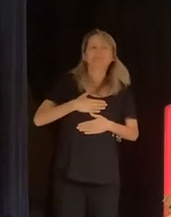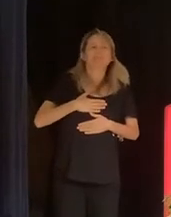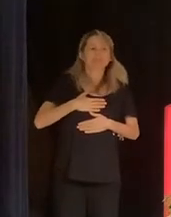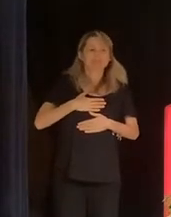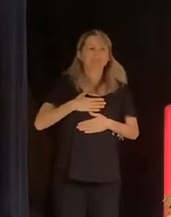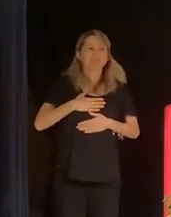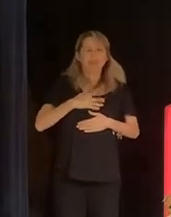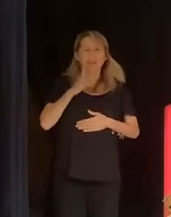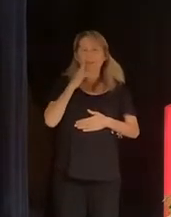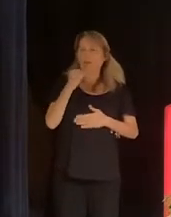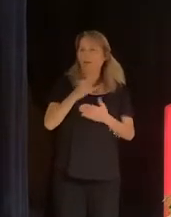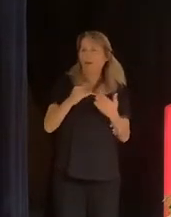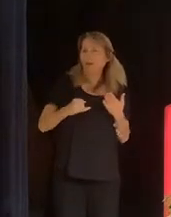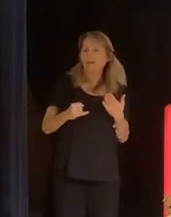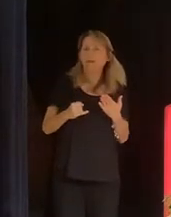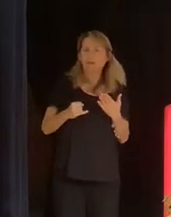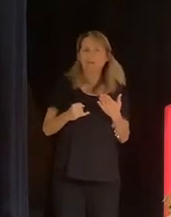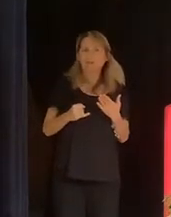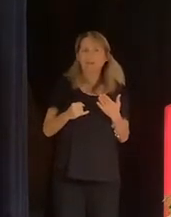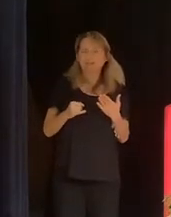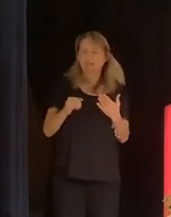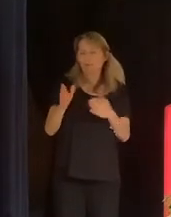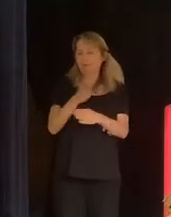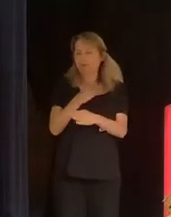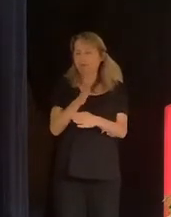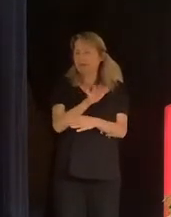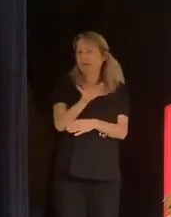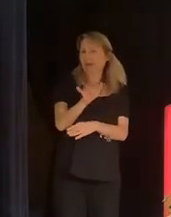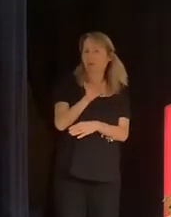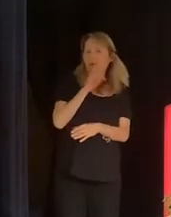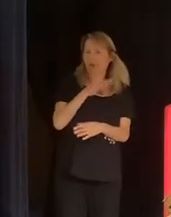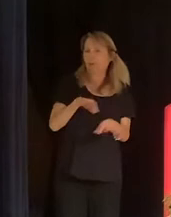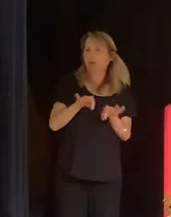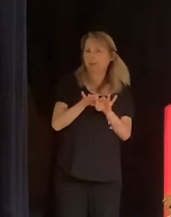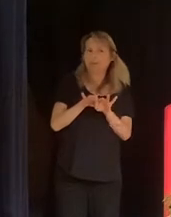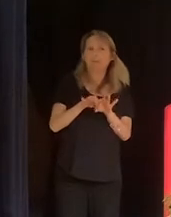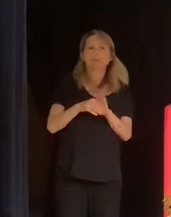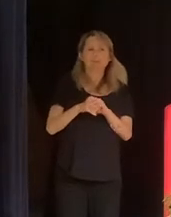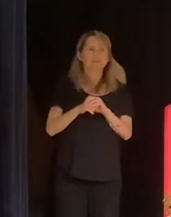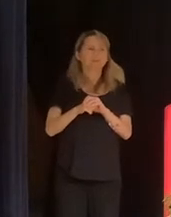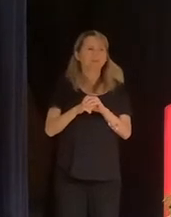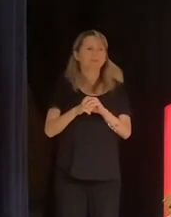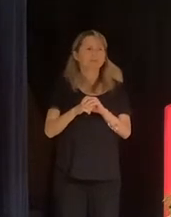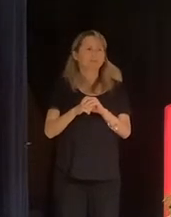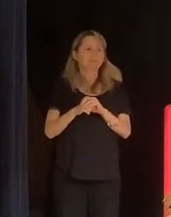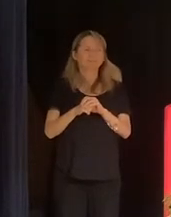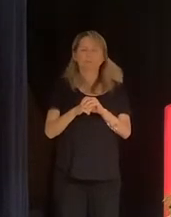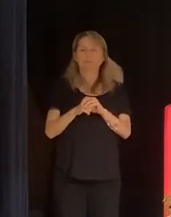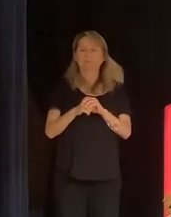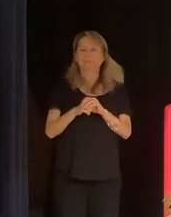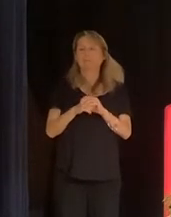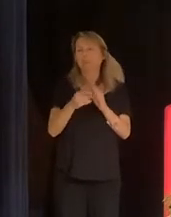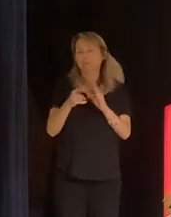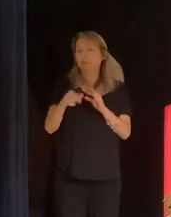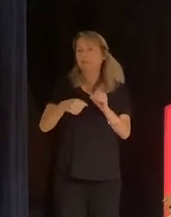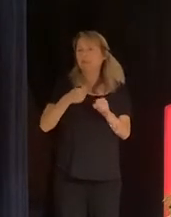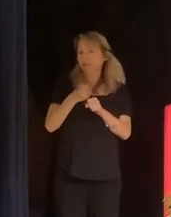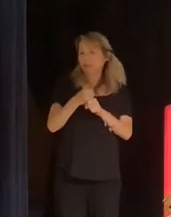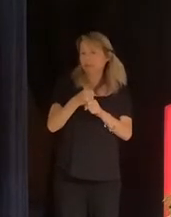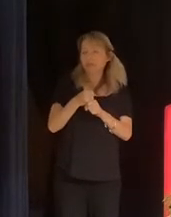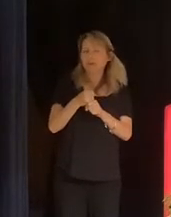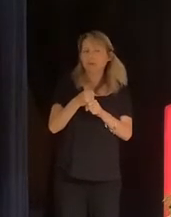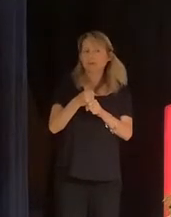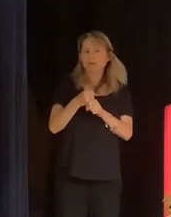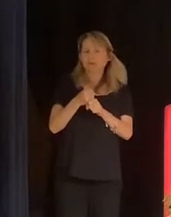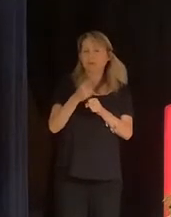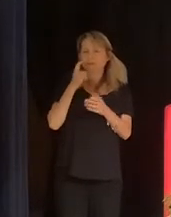I think artists as well as music is very important in their lives. But this year, I have students who